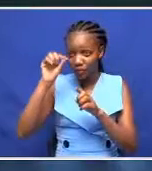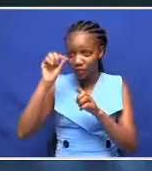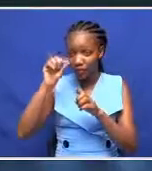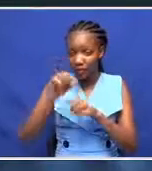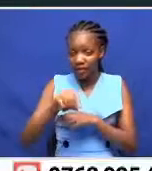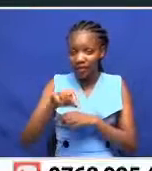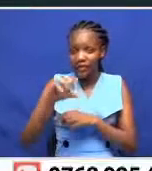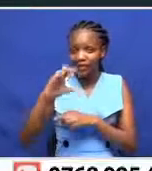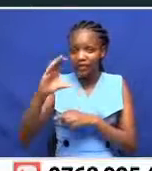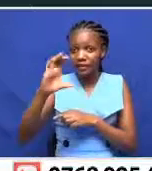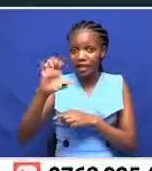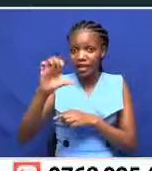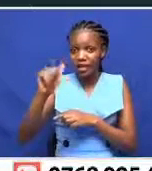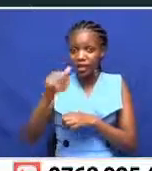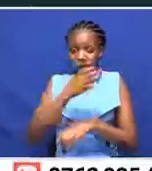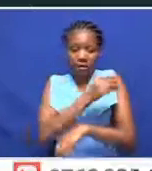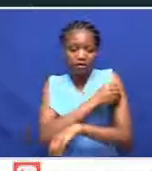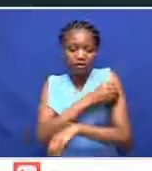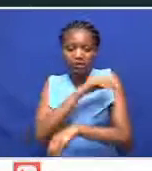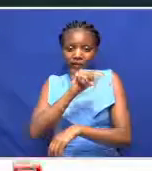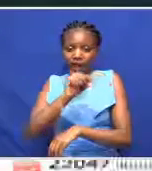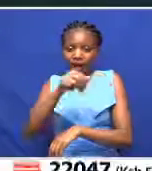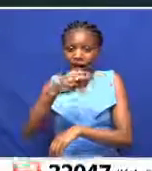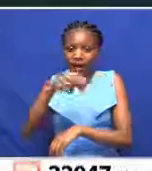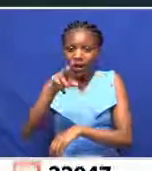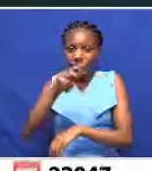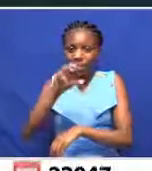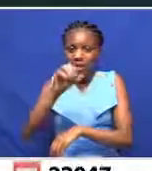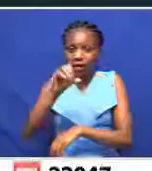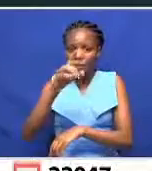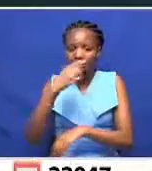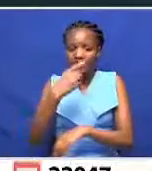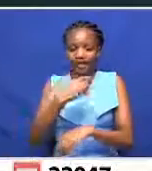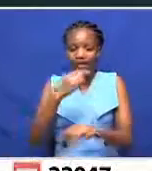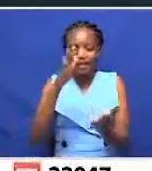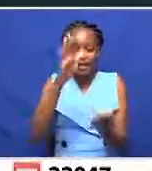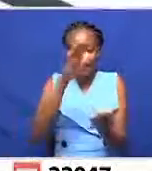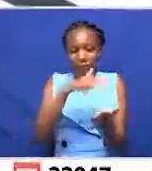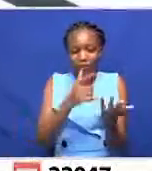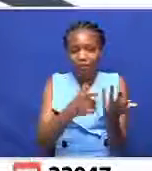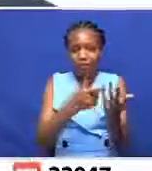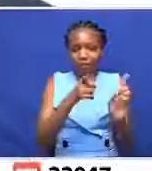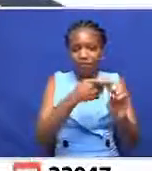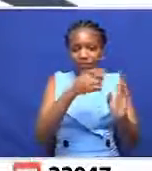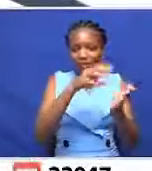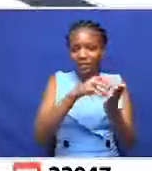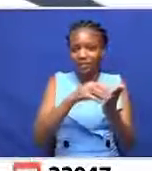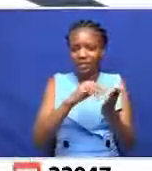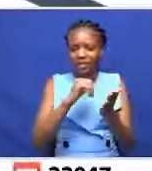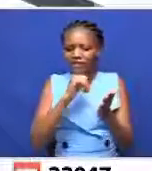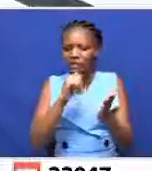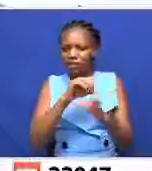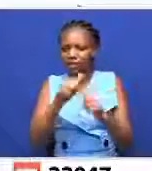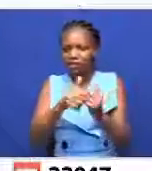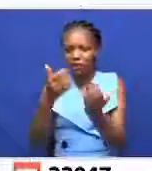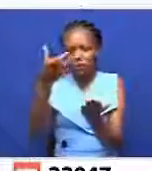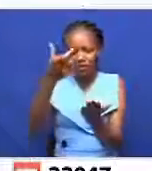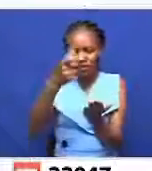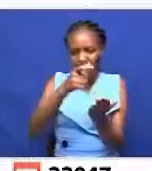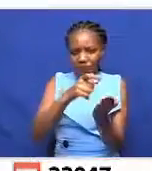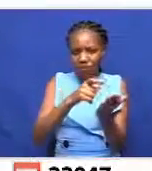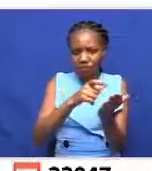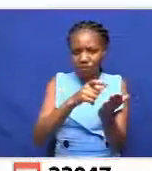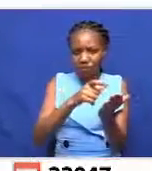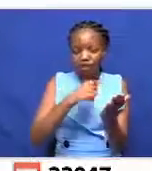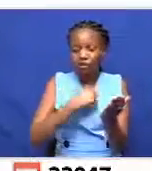Lancet CEO Dr. Ahmed Kalebi, the reducing number of positive cases is not about the reduced number of sample size,